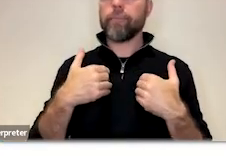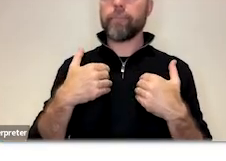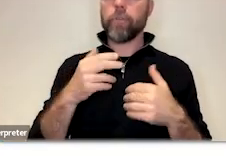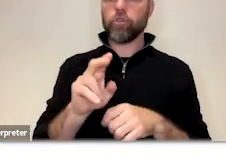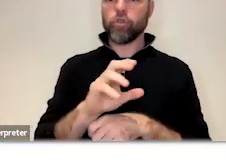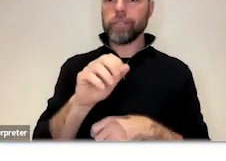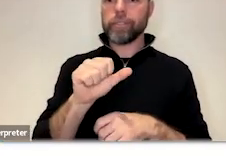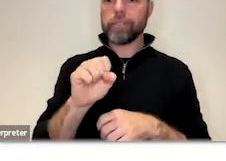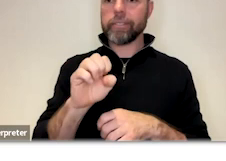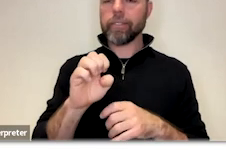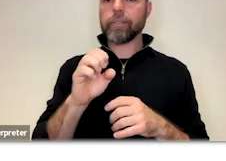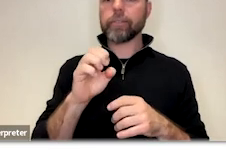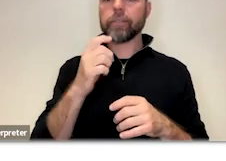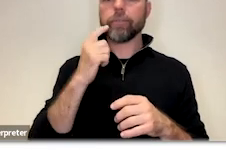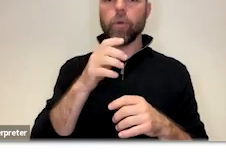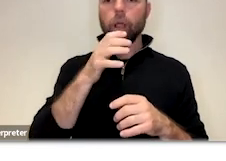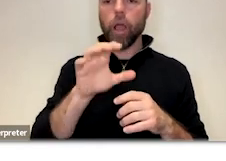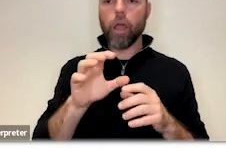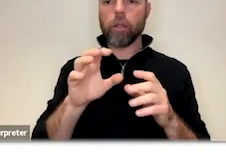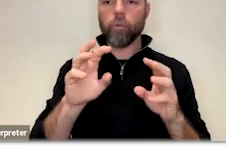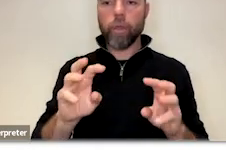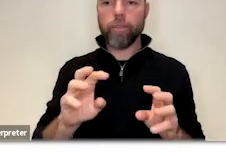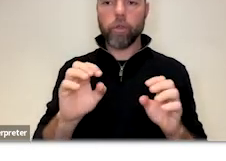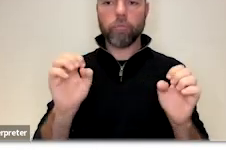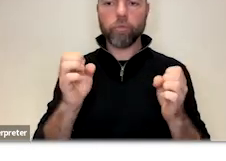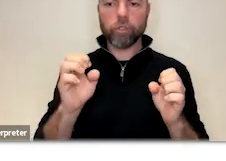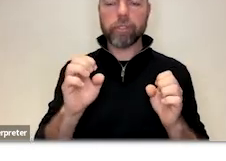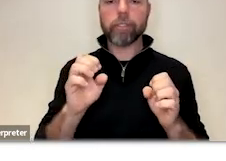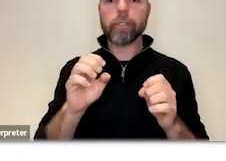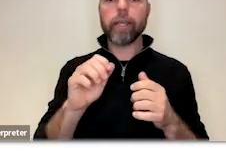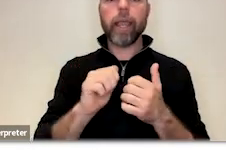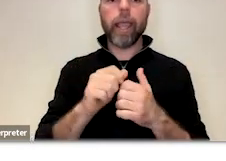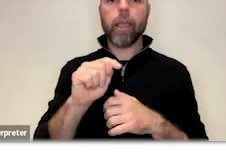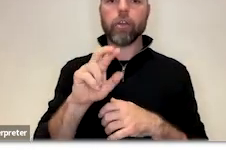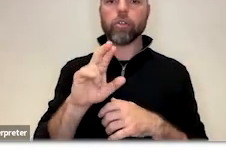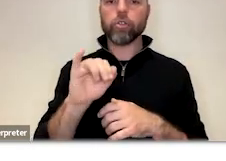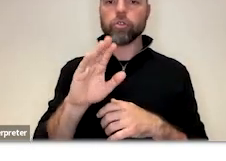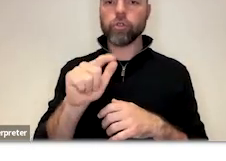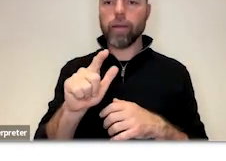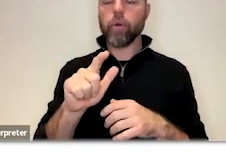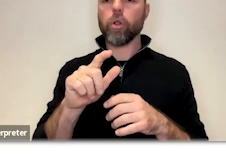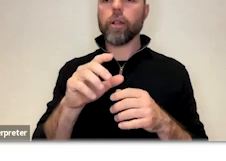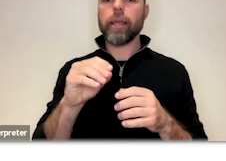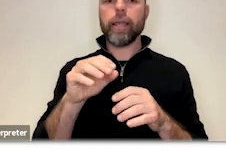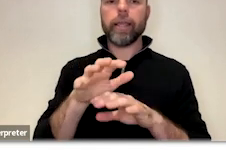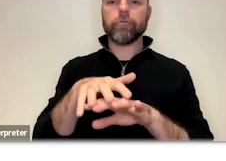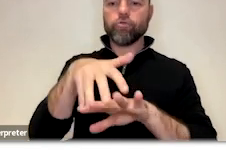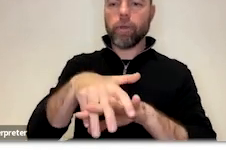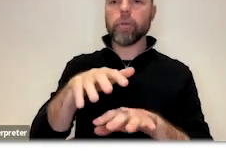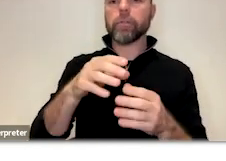use cases on hot weather emergencies, on how tribal and territorial partners might utilize some of our